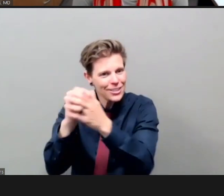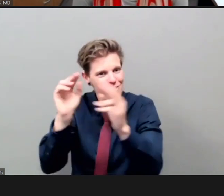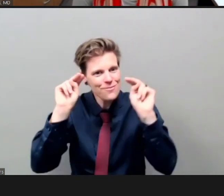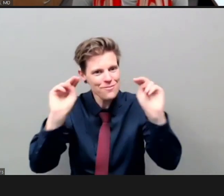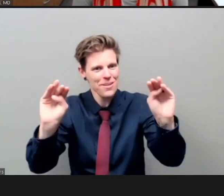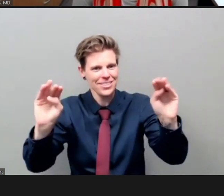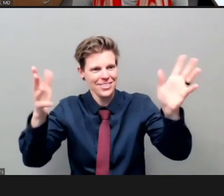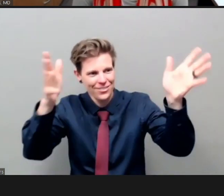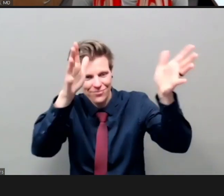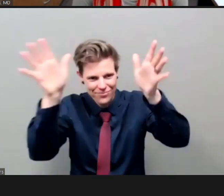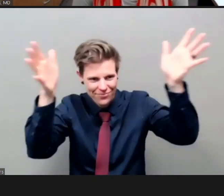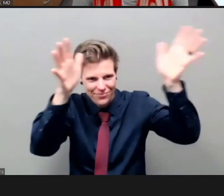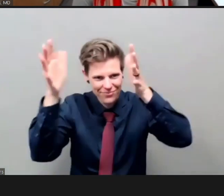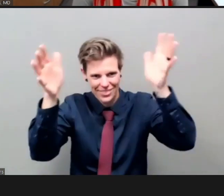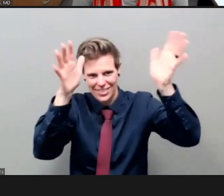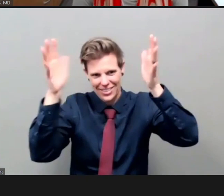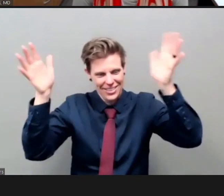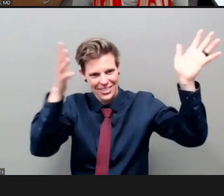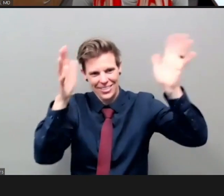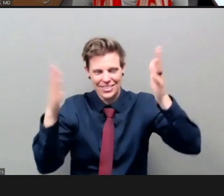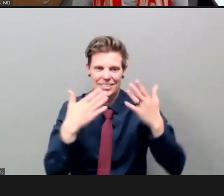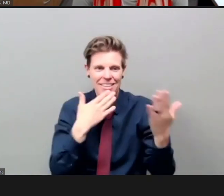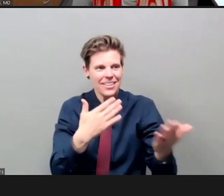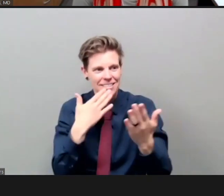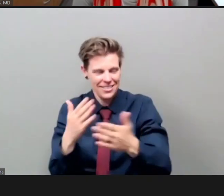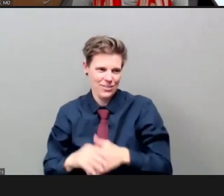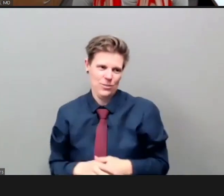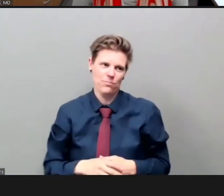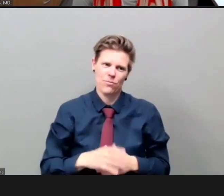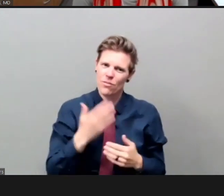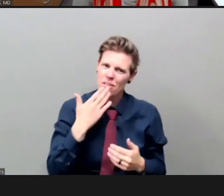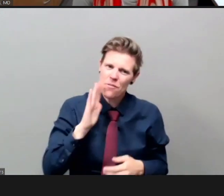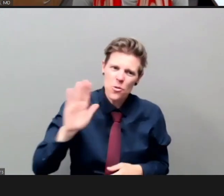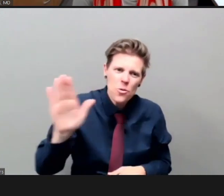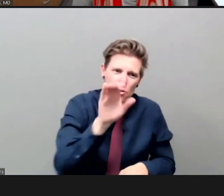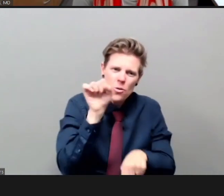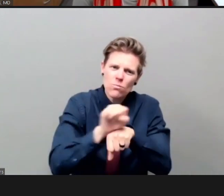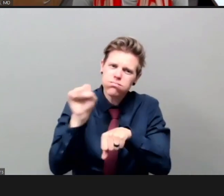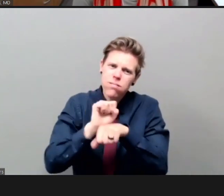you so very much for doing all you do every day to